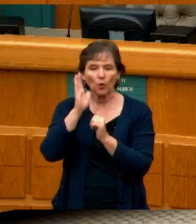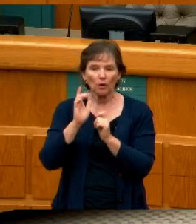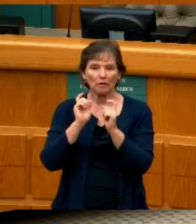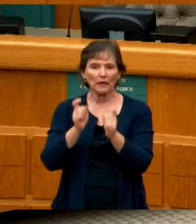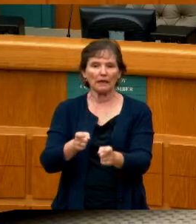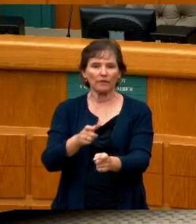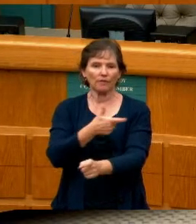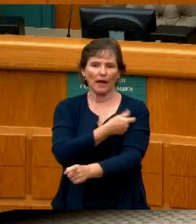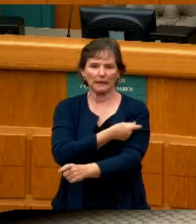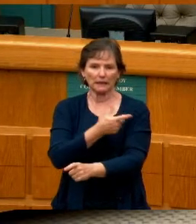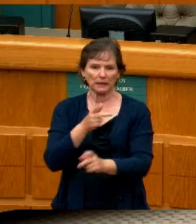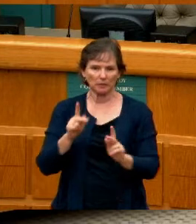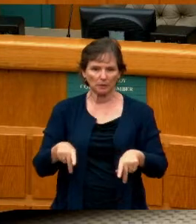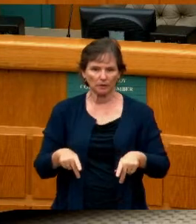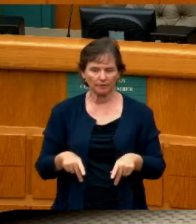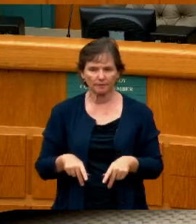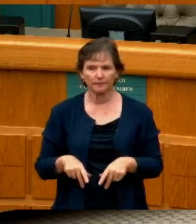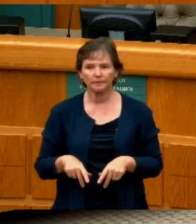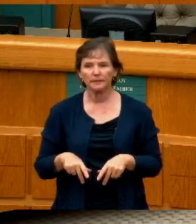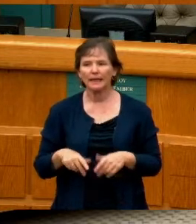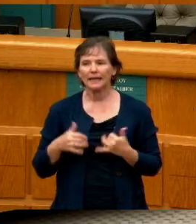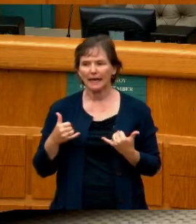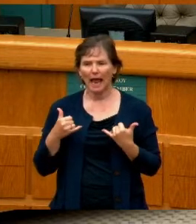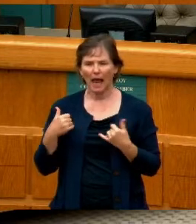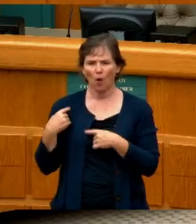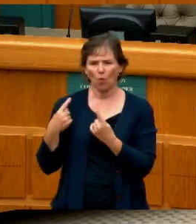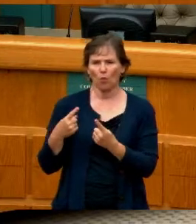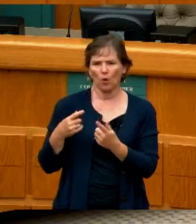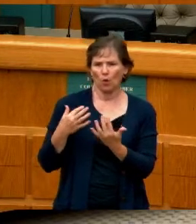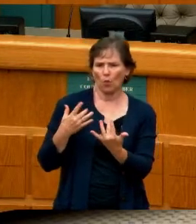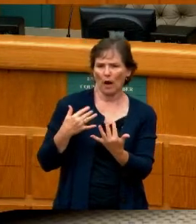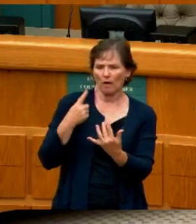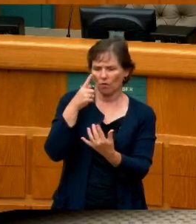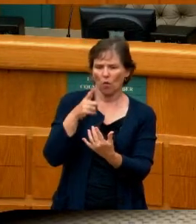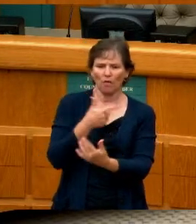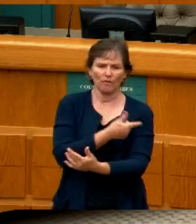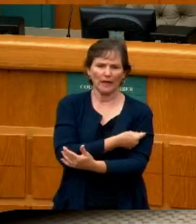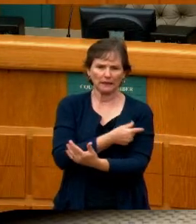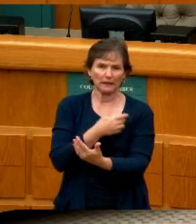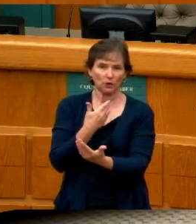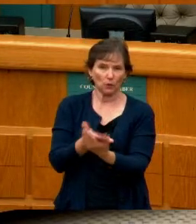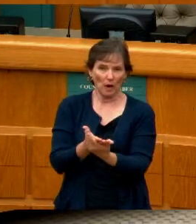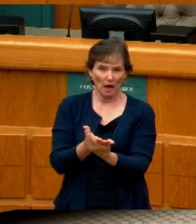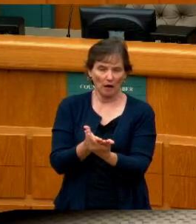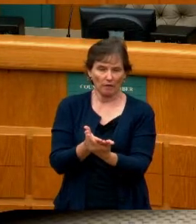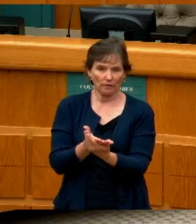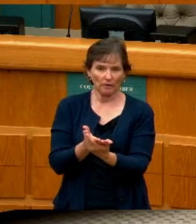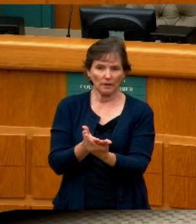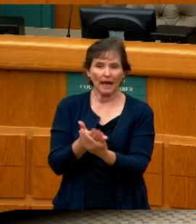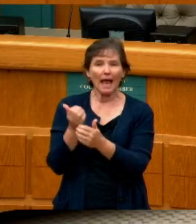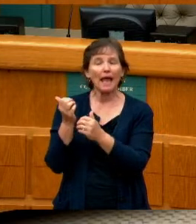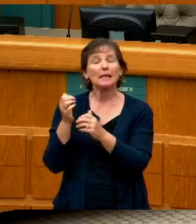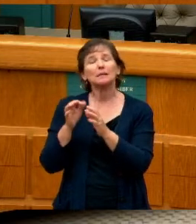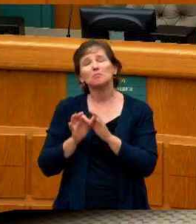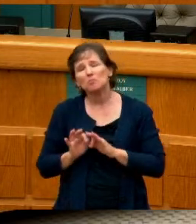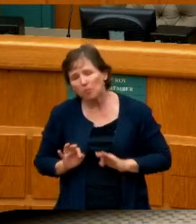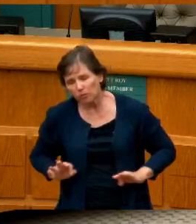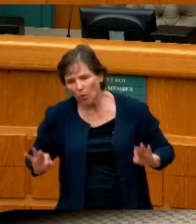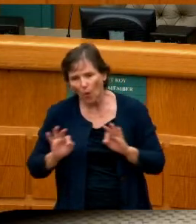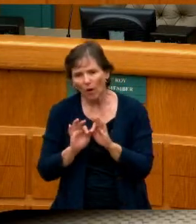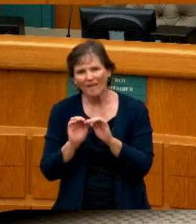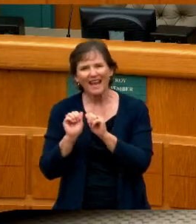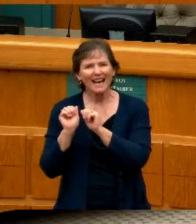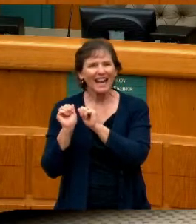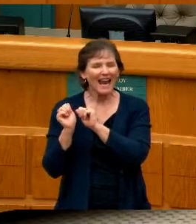minute details of how the vaccine will be distributed efficiently and safely. However, while we wait for the